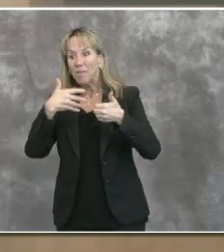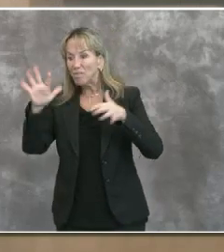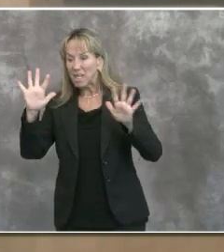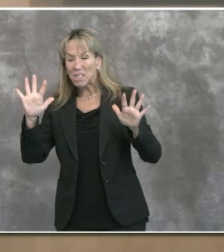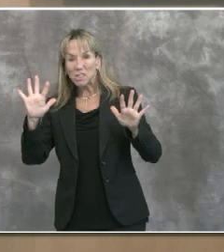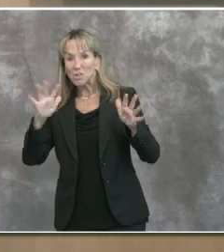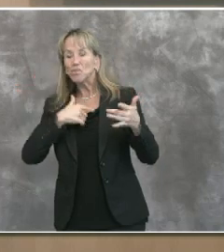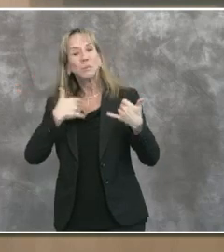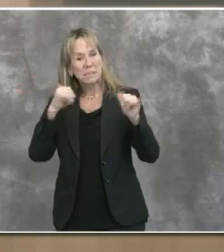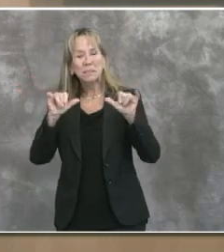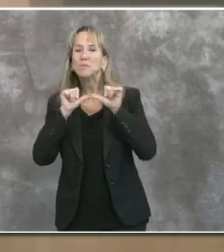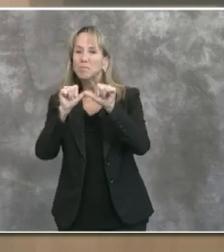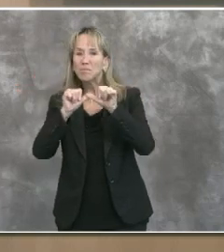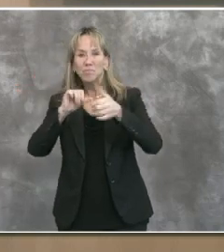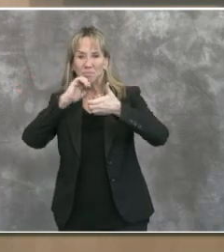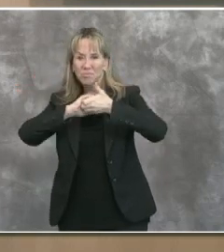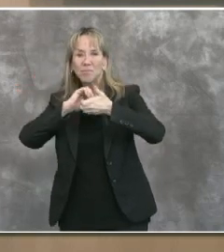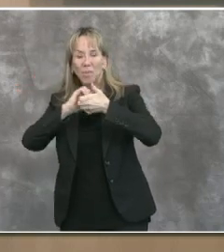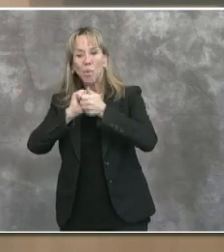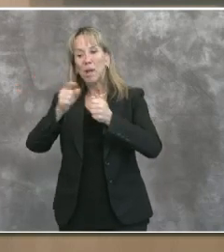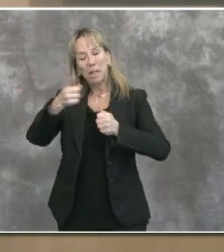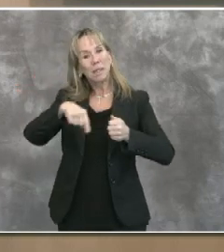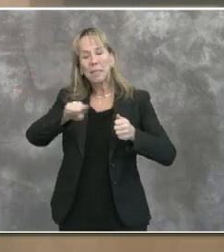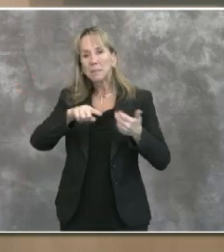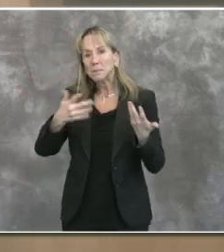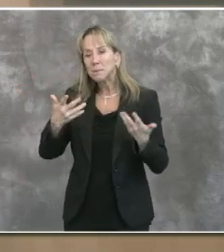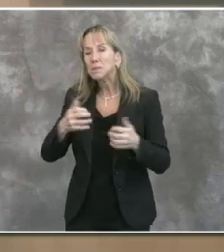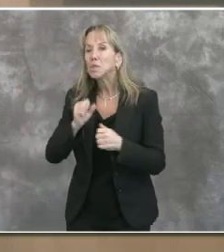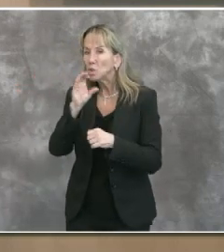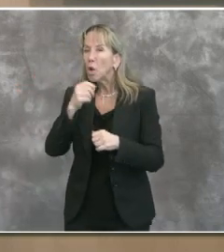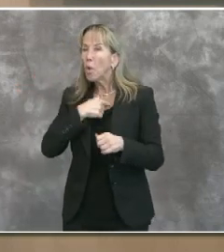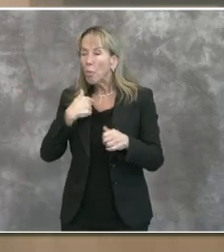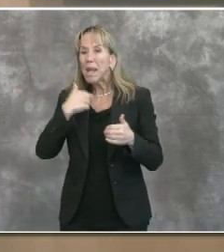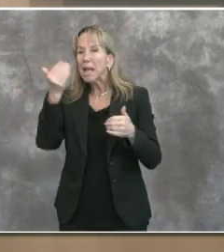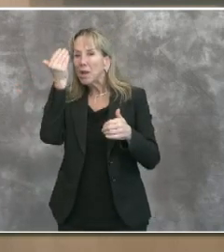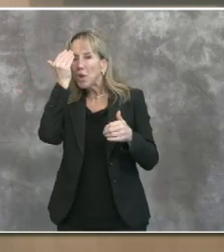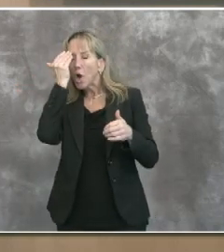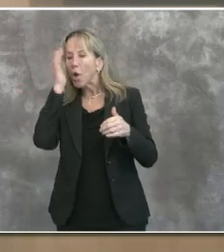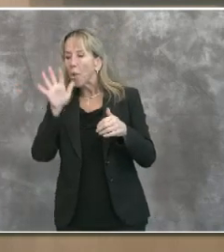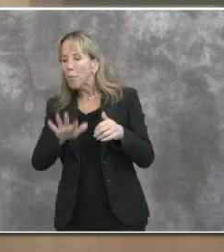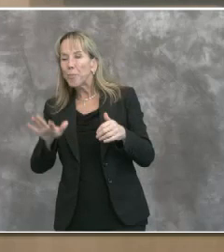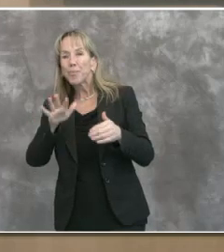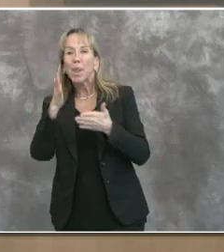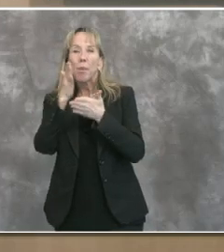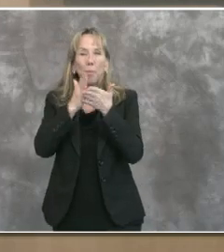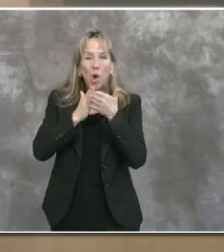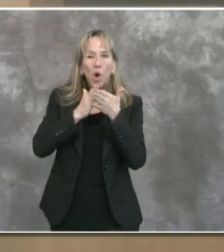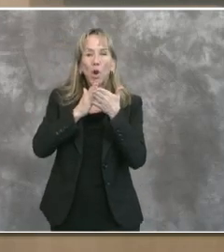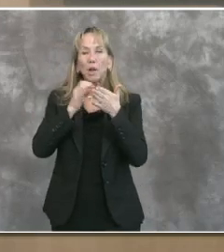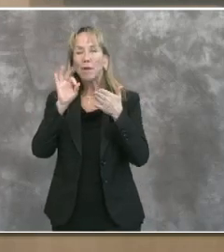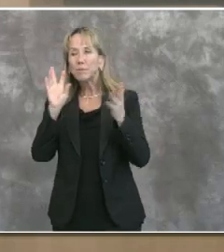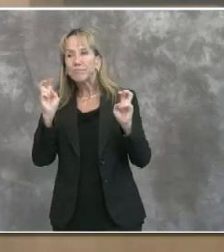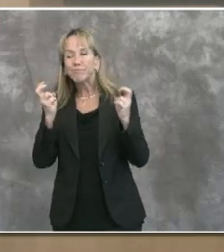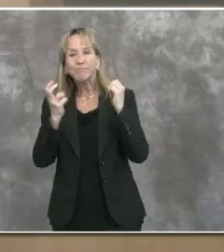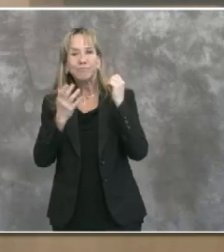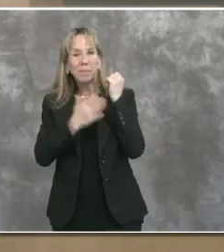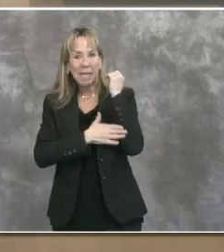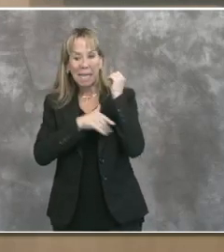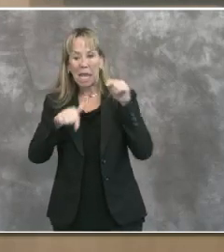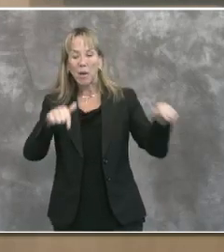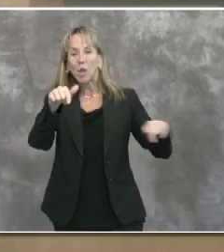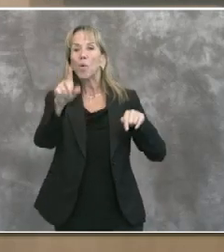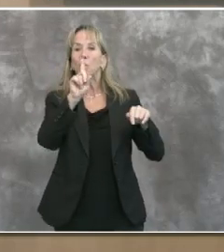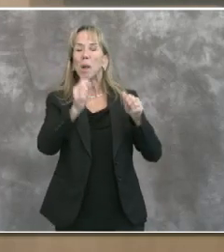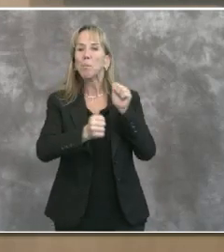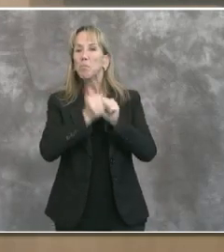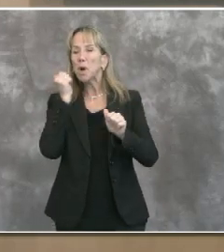that we need to do to identify their close contacts. So we know the various parts of the county that homeless individuals might be